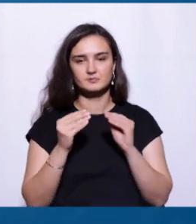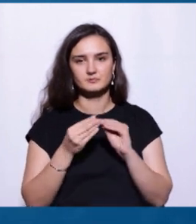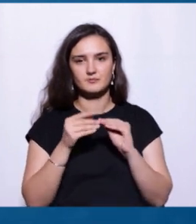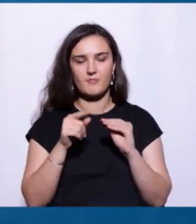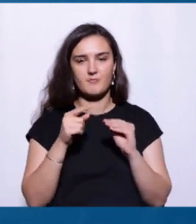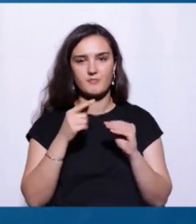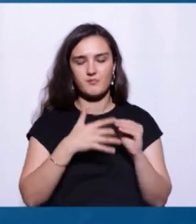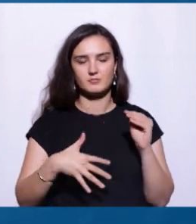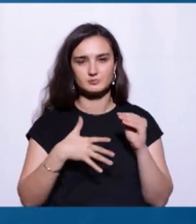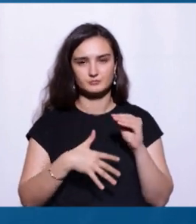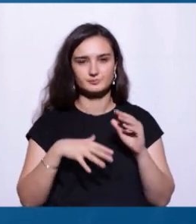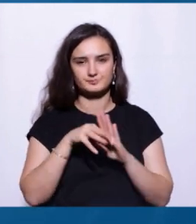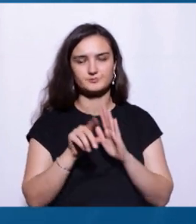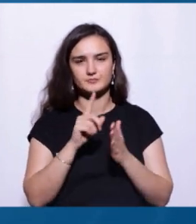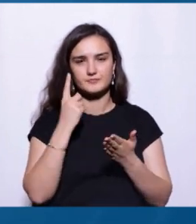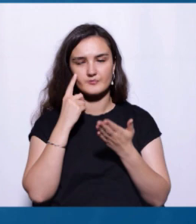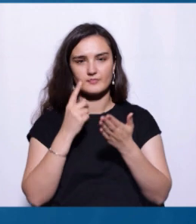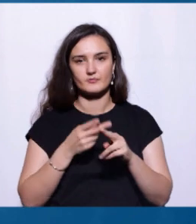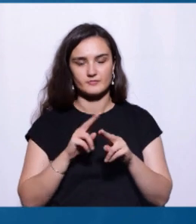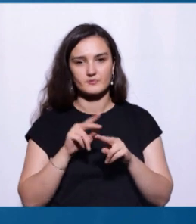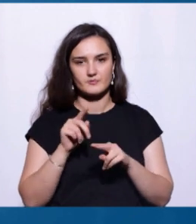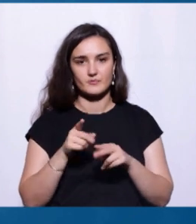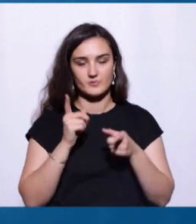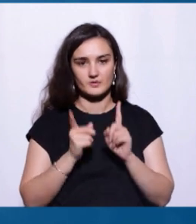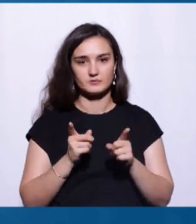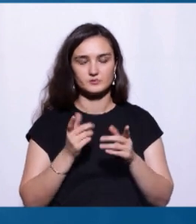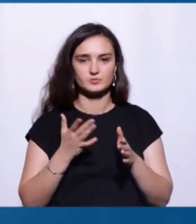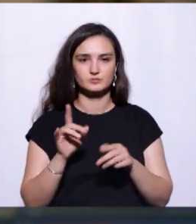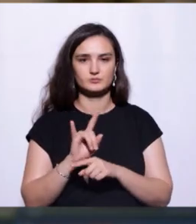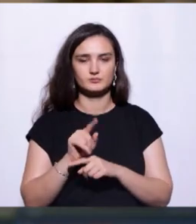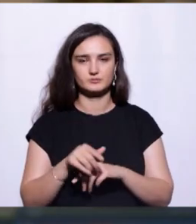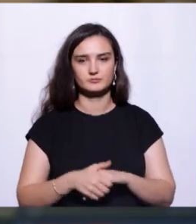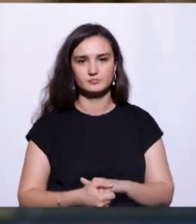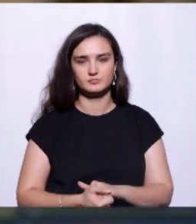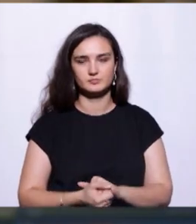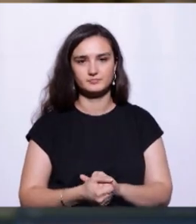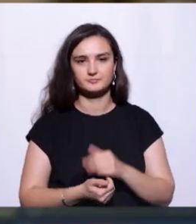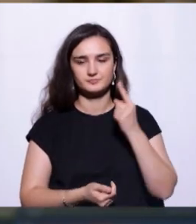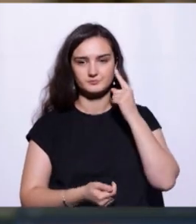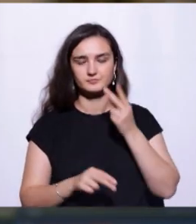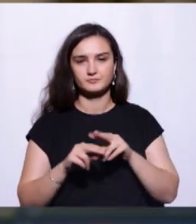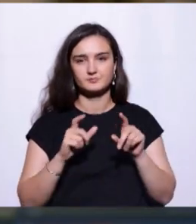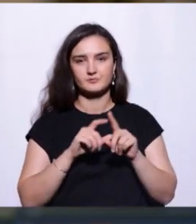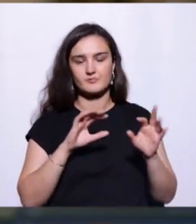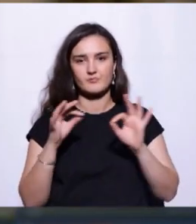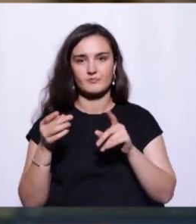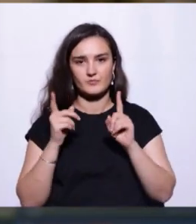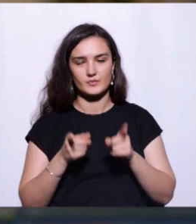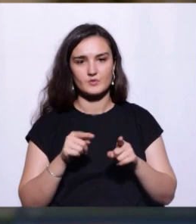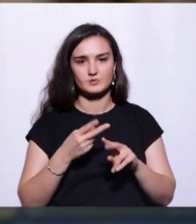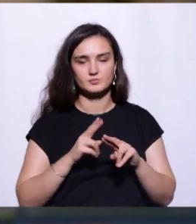the stomach. Mr. Carter, what do you think? Is this sentence true or false? Well, Miss Sophie, I think this sentence is